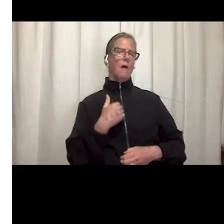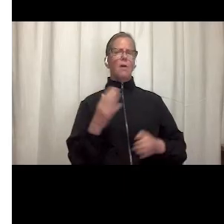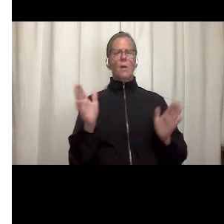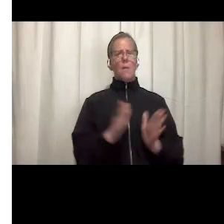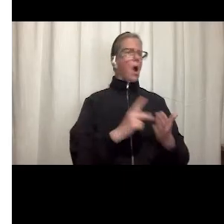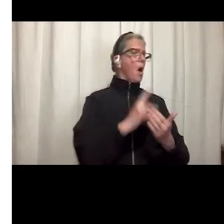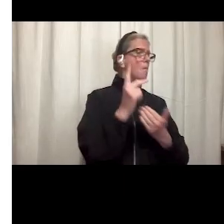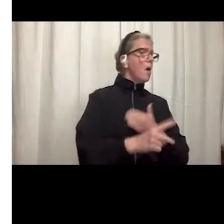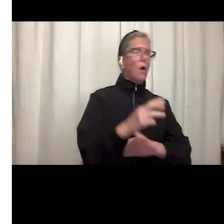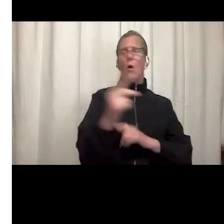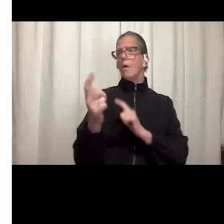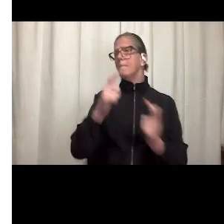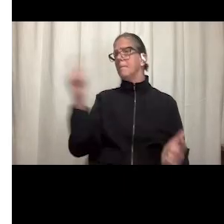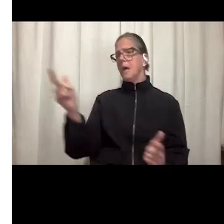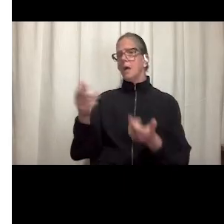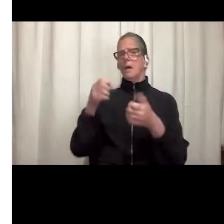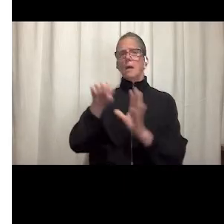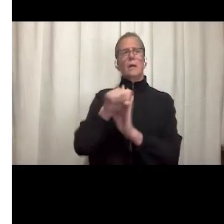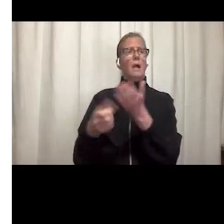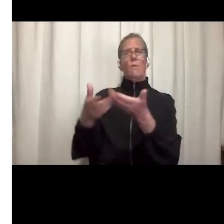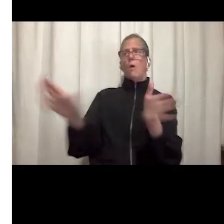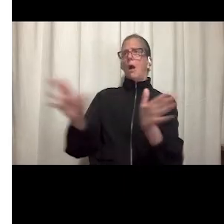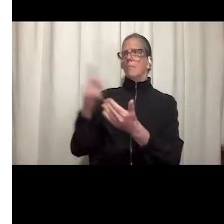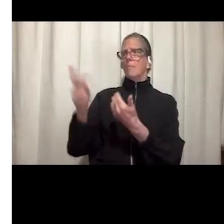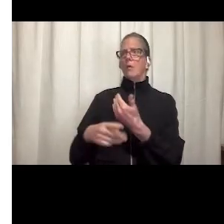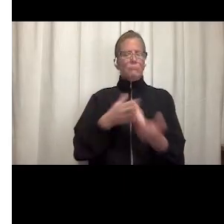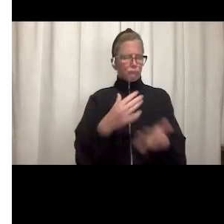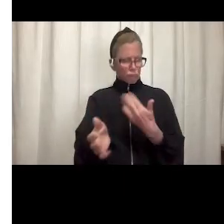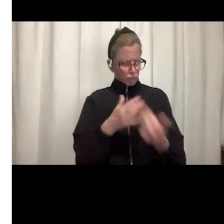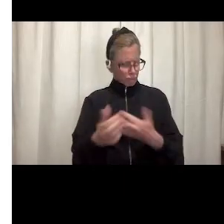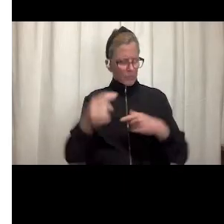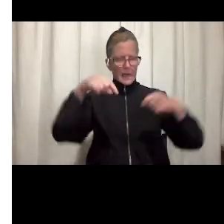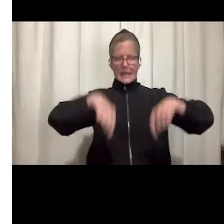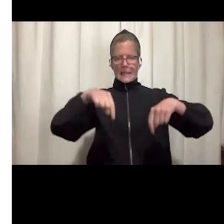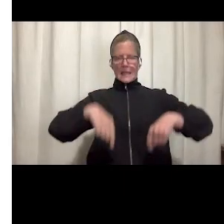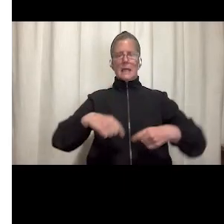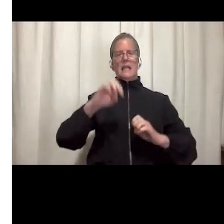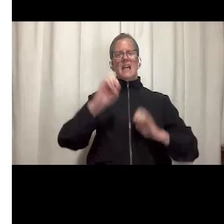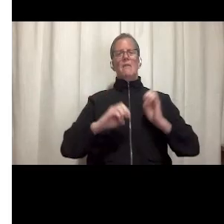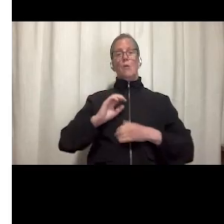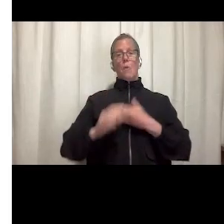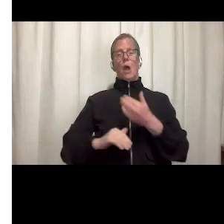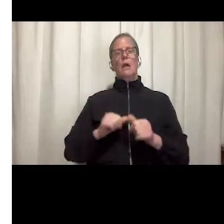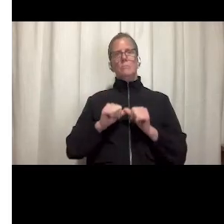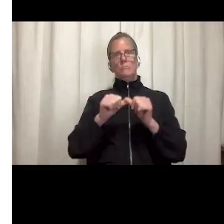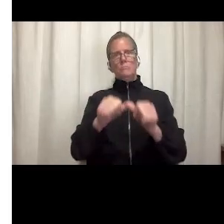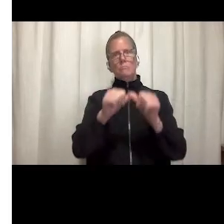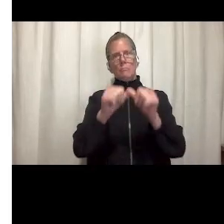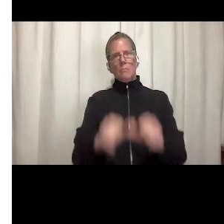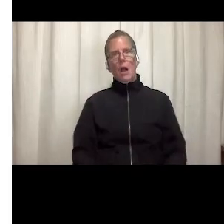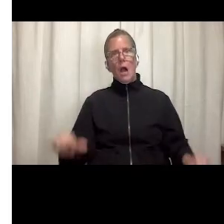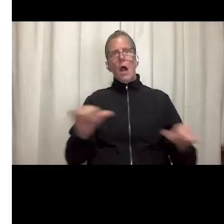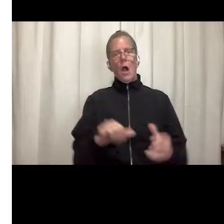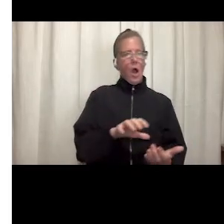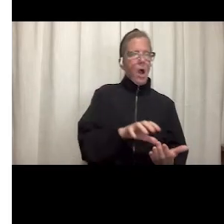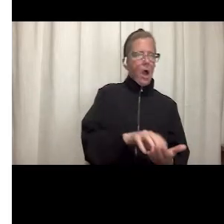or a large statewide program, think of this process as a continuous cycle of learning and